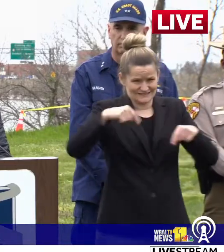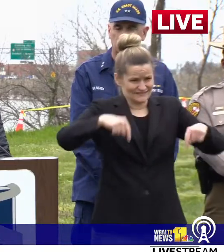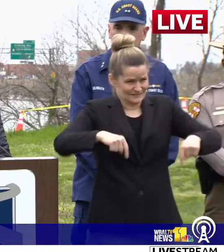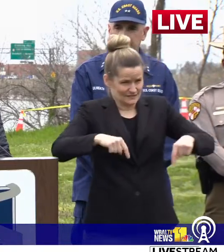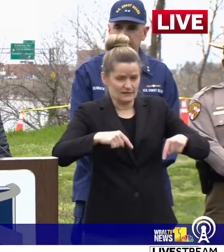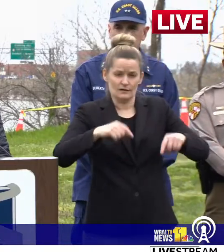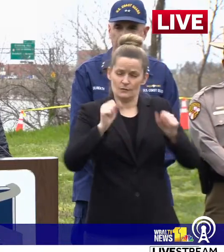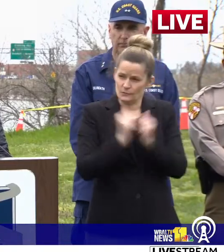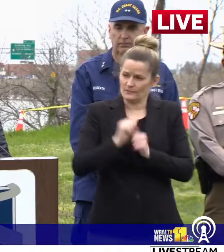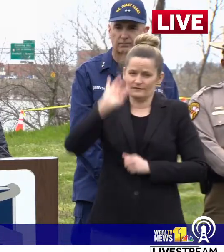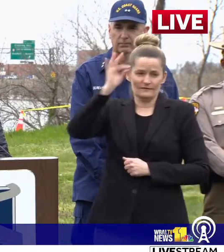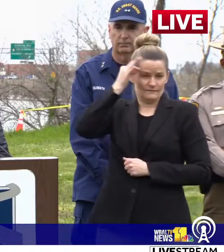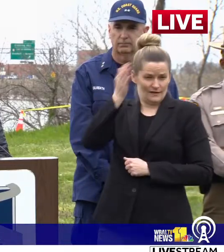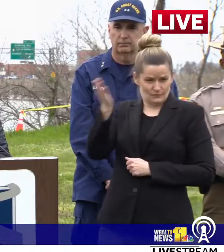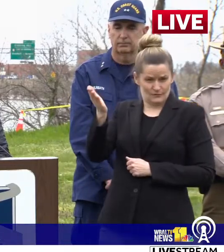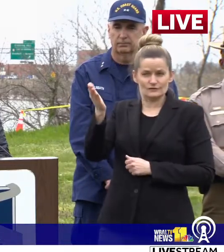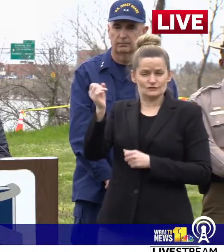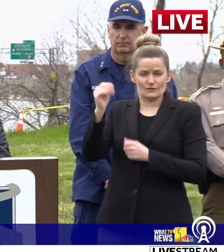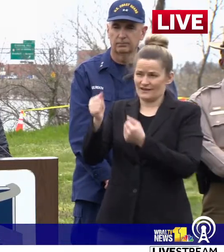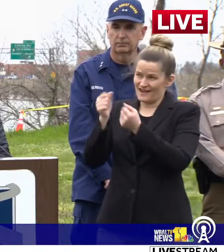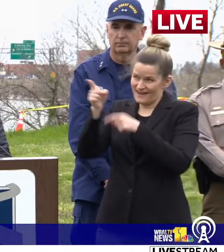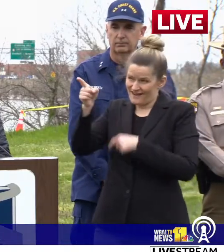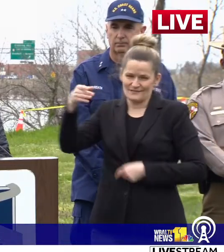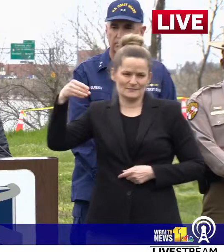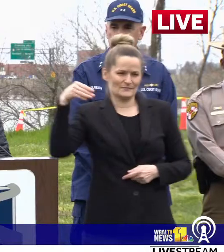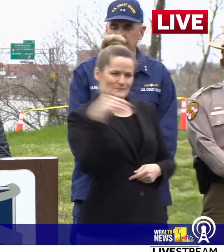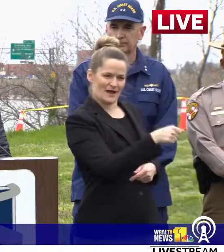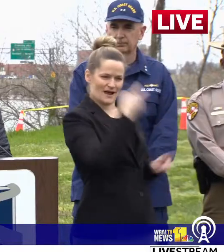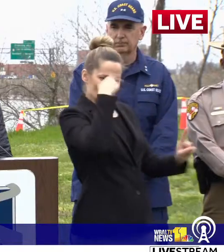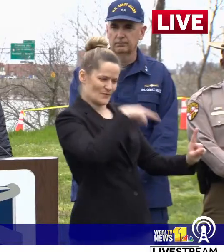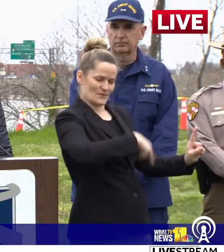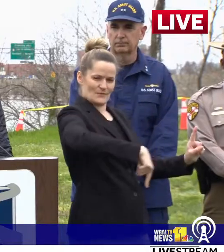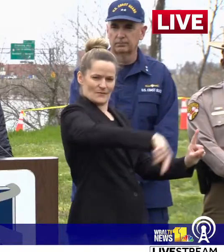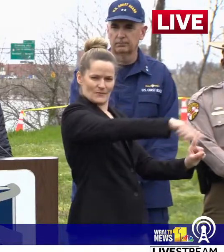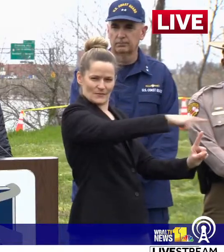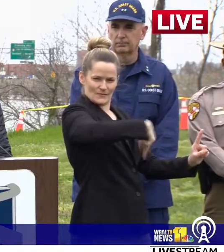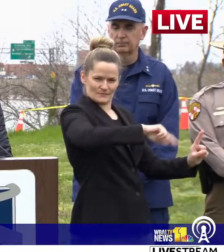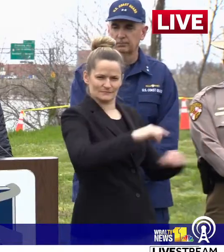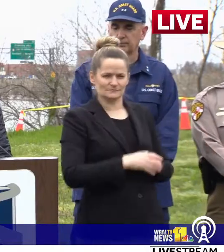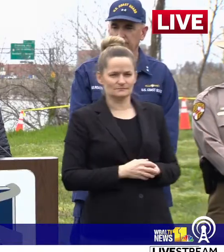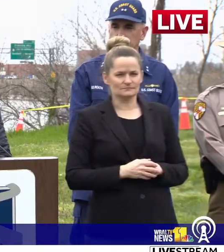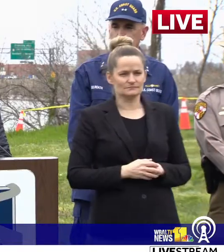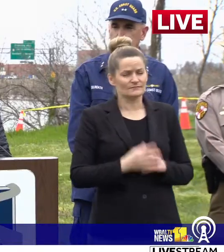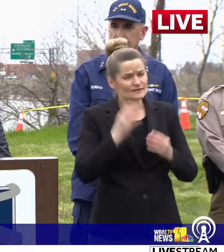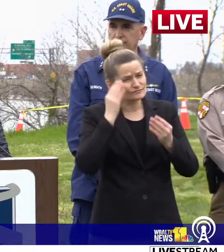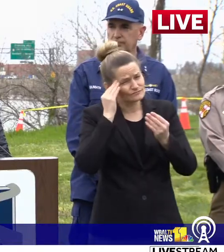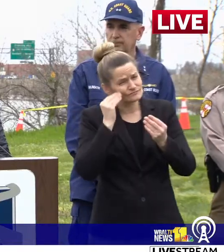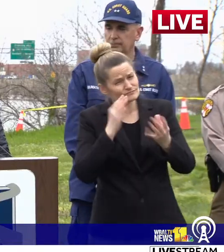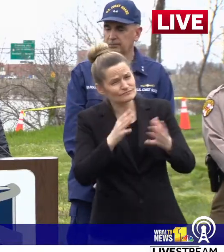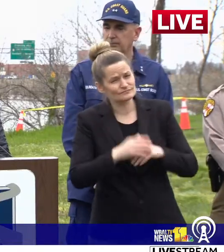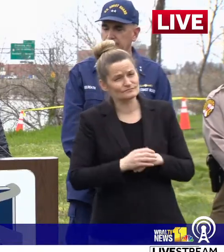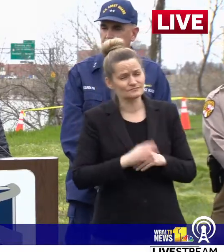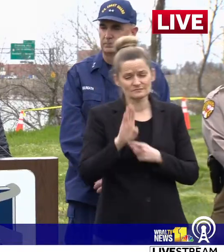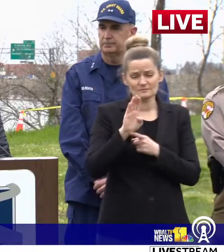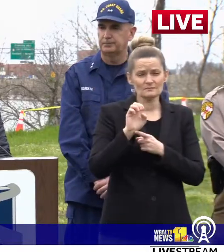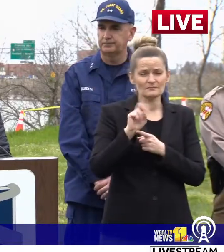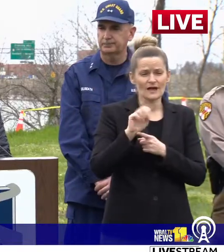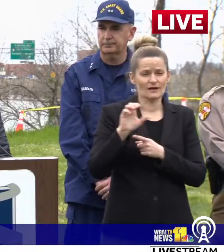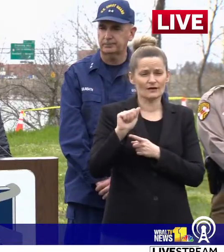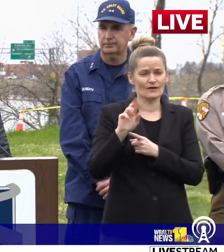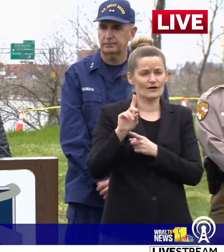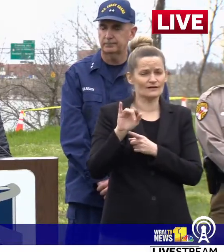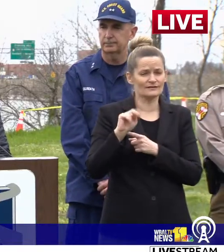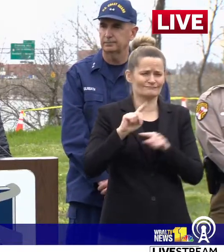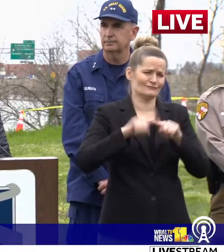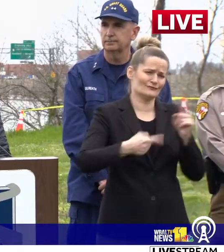government will pick up the full cost. And I just also want to say, Ben Cardin could not be here at this moment. He's been here day in, day out. He will